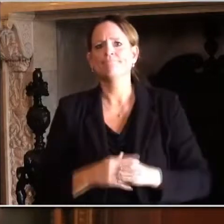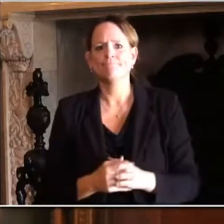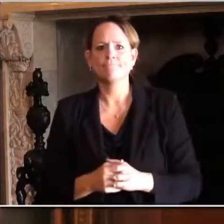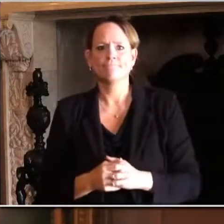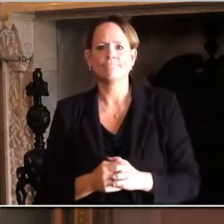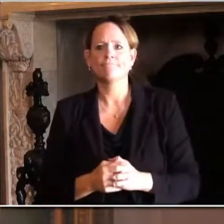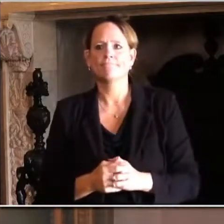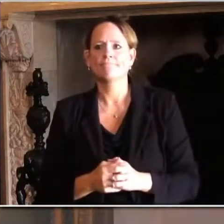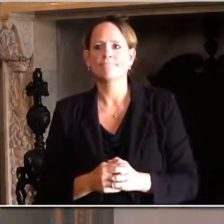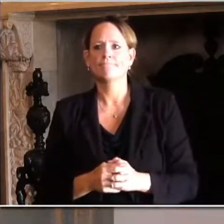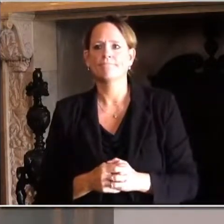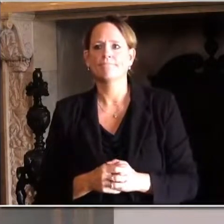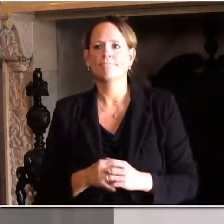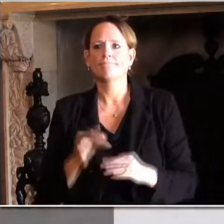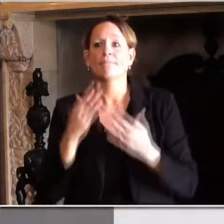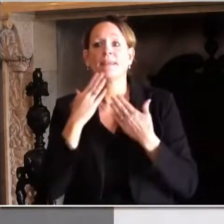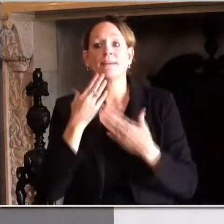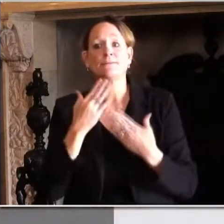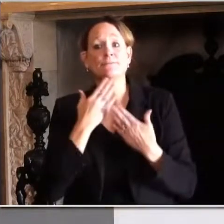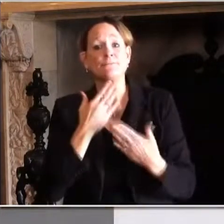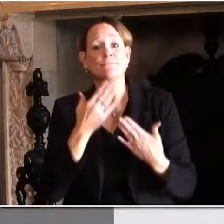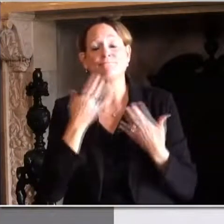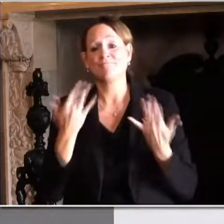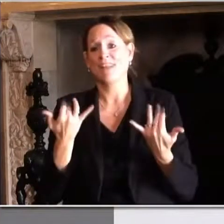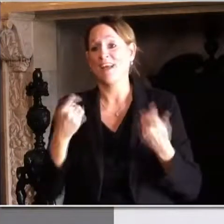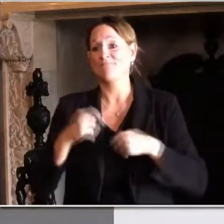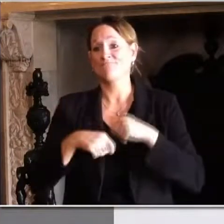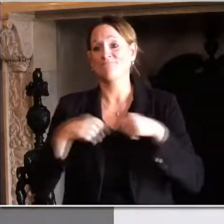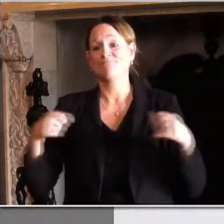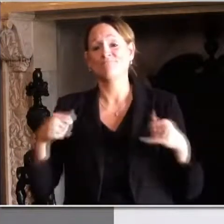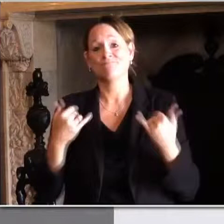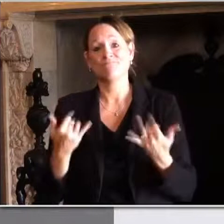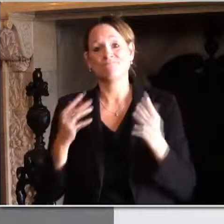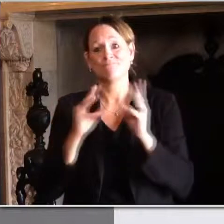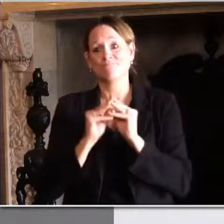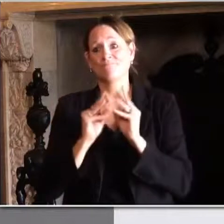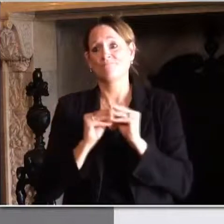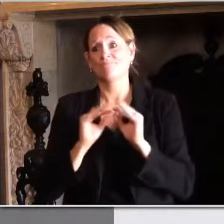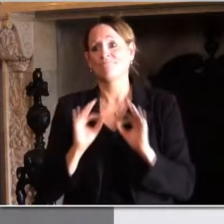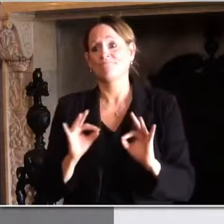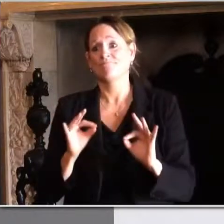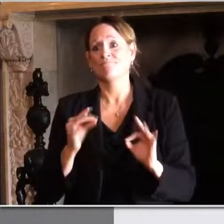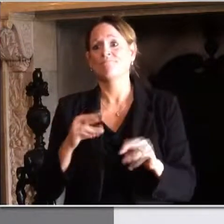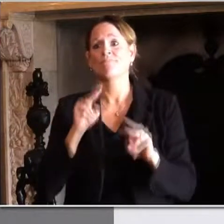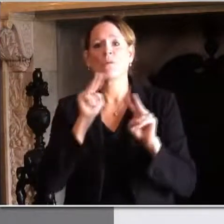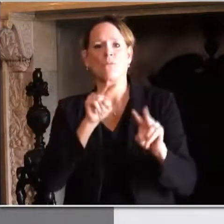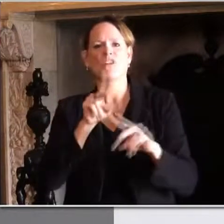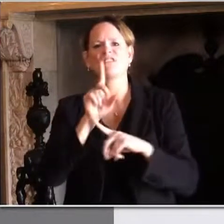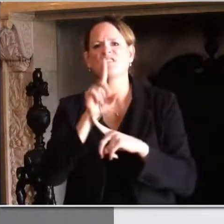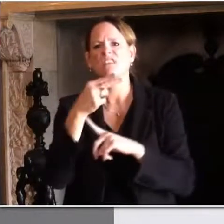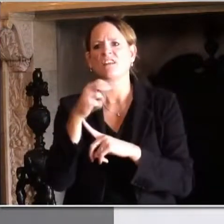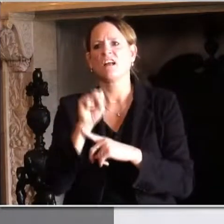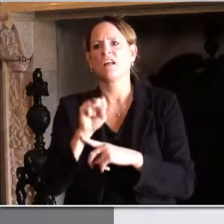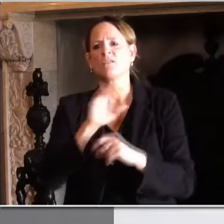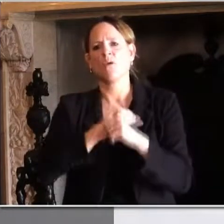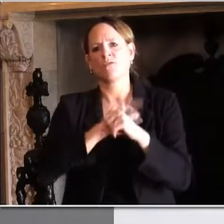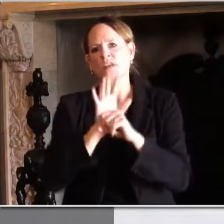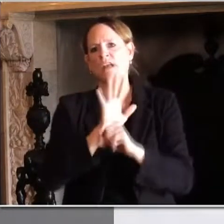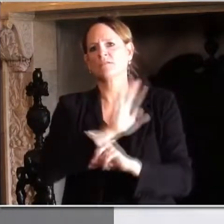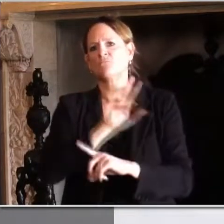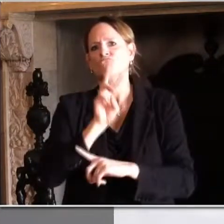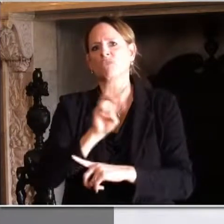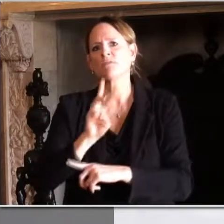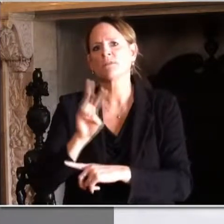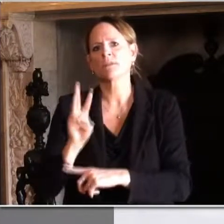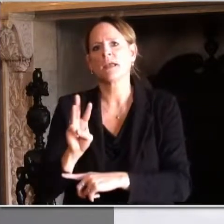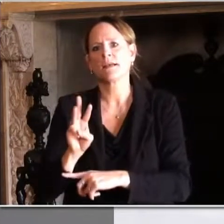Thank you, Eric. And that concludes today's briefing. Please continue to monitor the DHS COVID-19 web pages for data and guidance.